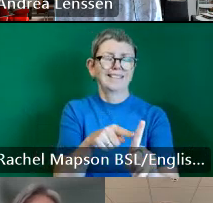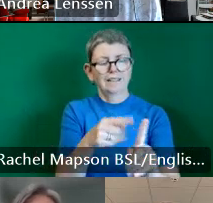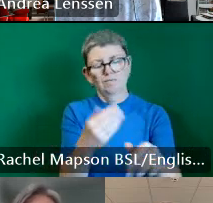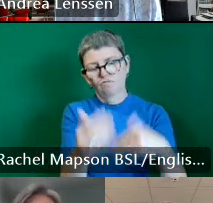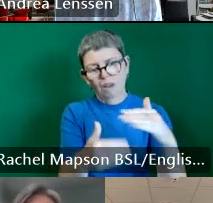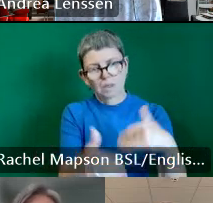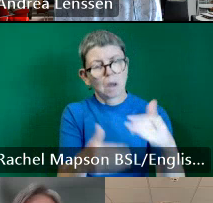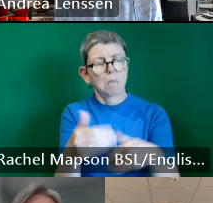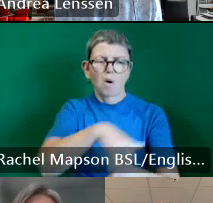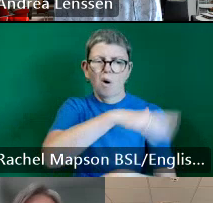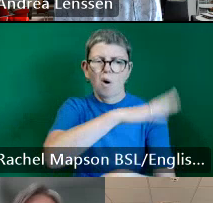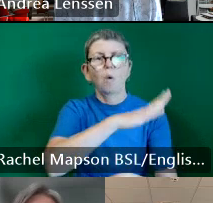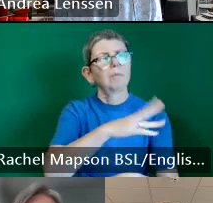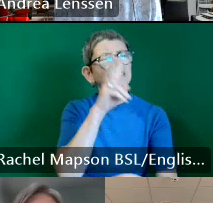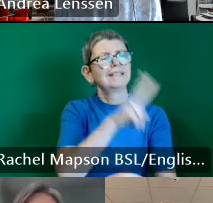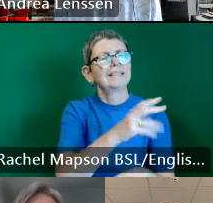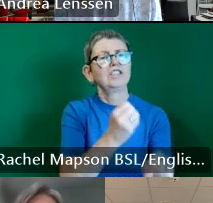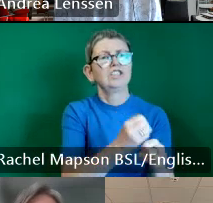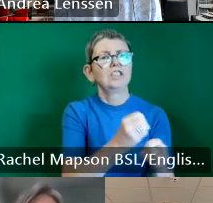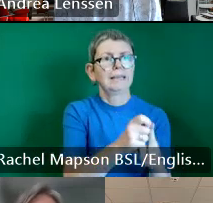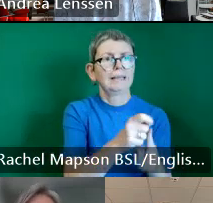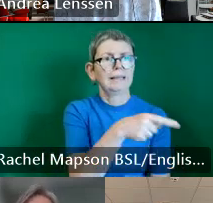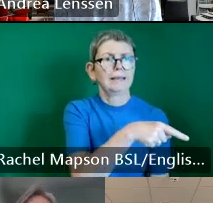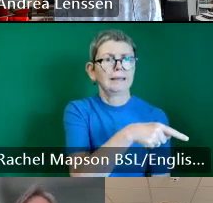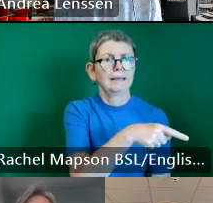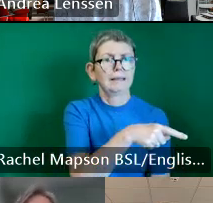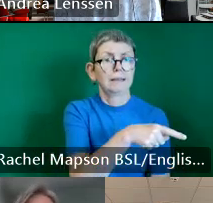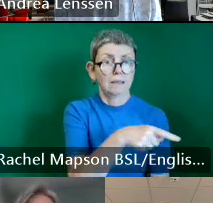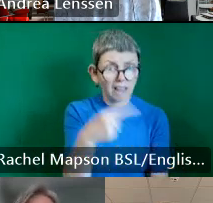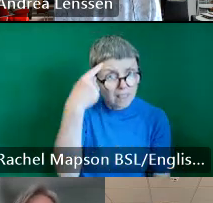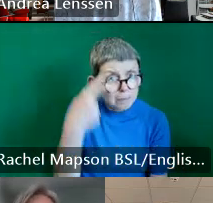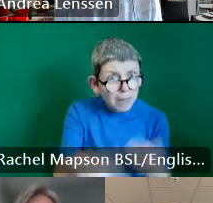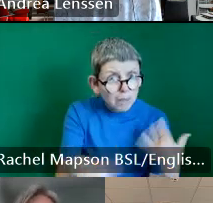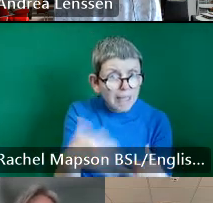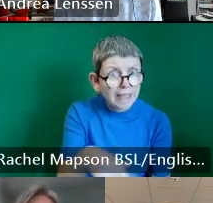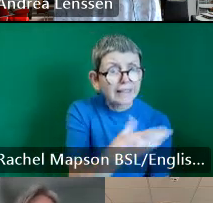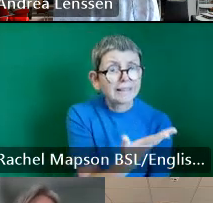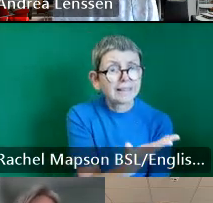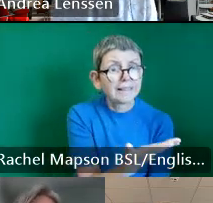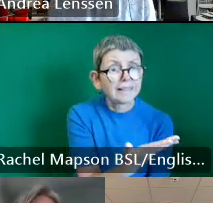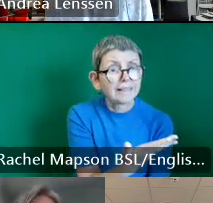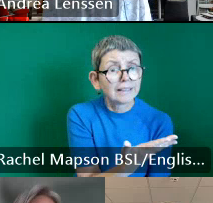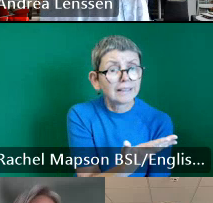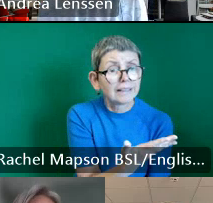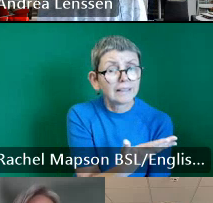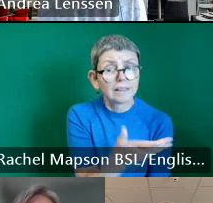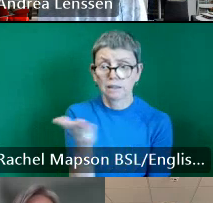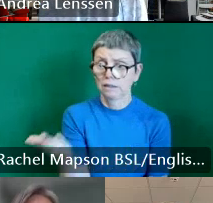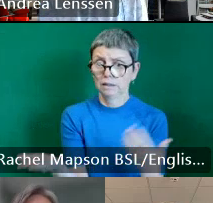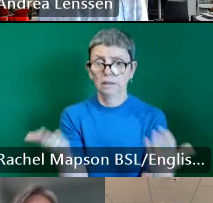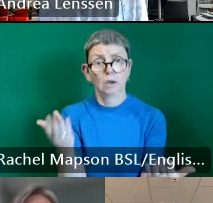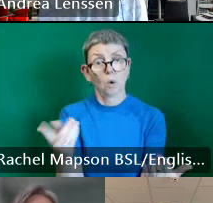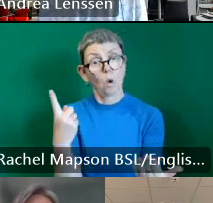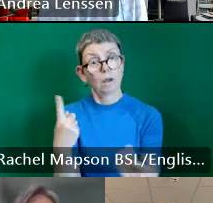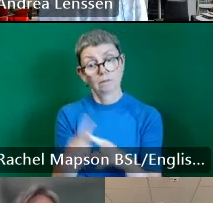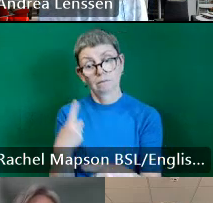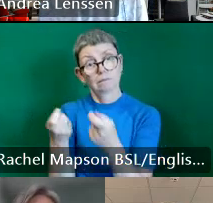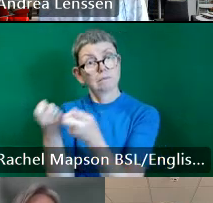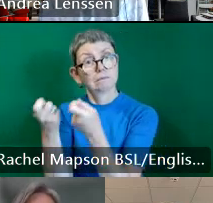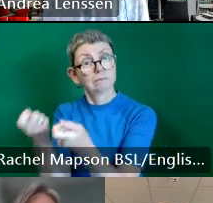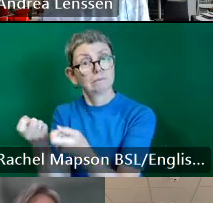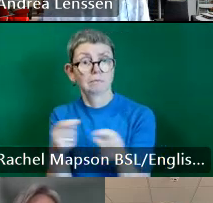you think about the amount of pain this person would have been in versus one who was treated immediately. So these type of disparities in